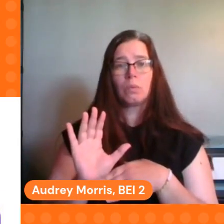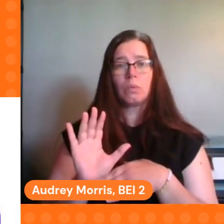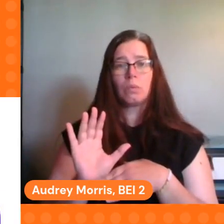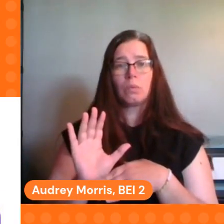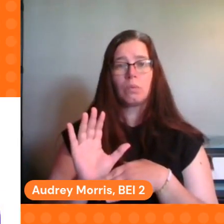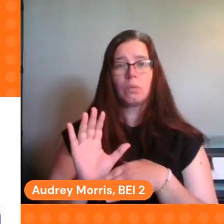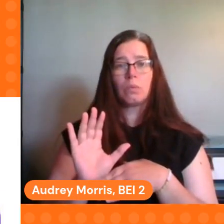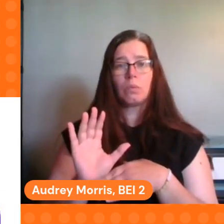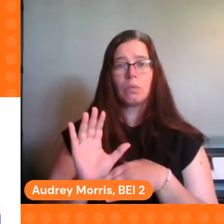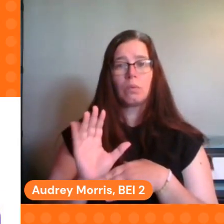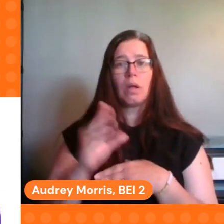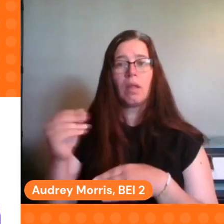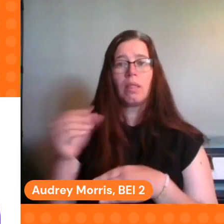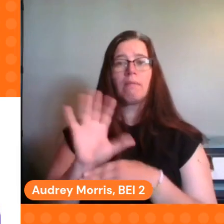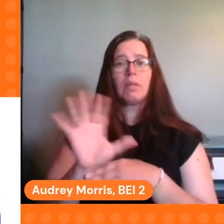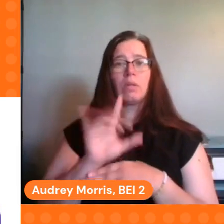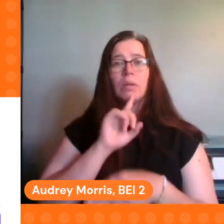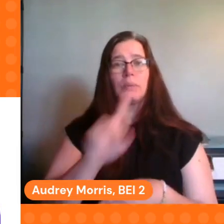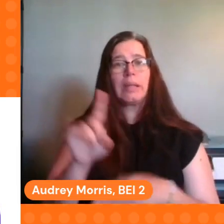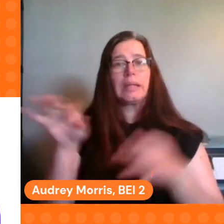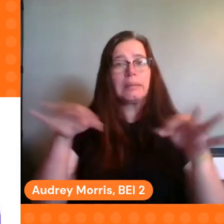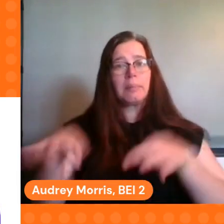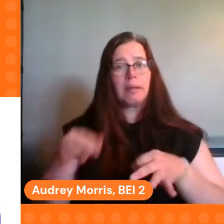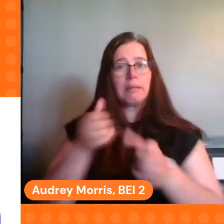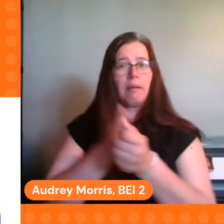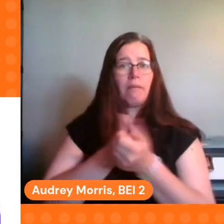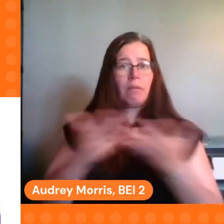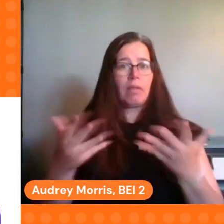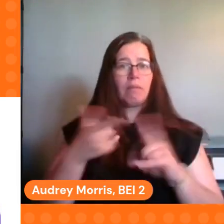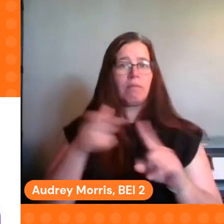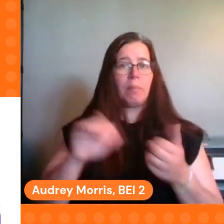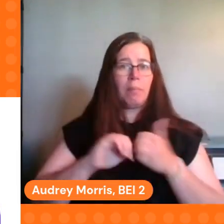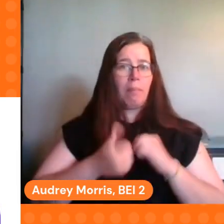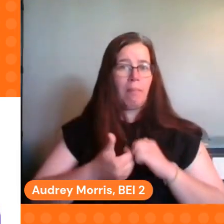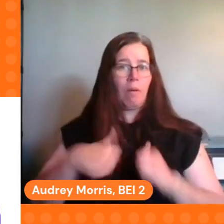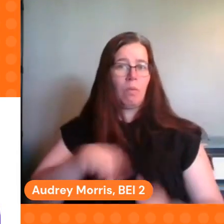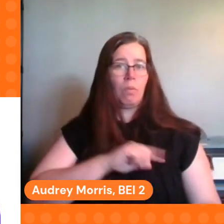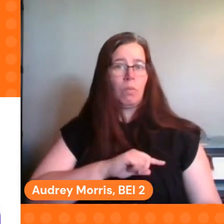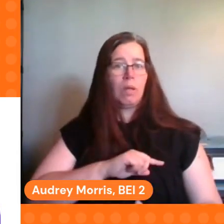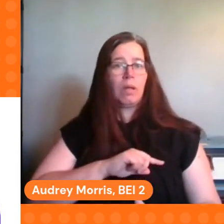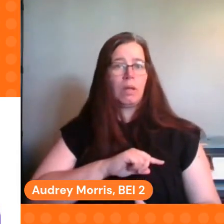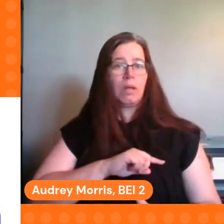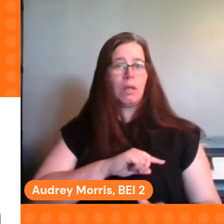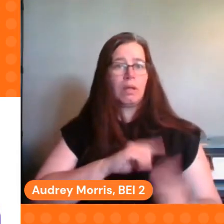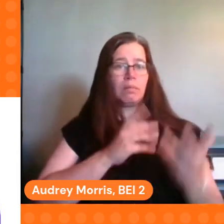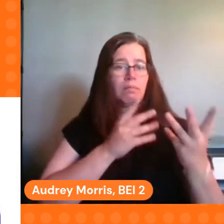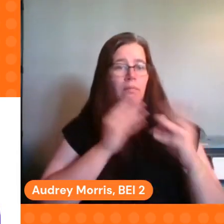the video actually summarizes everything from how we feed our machine